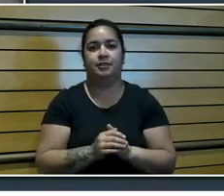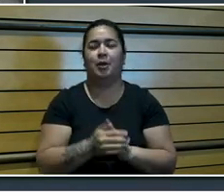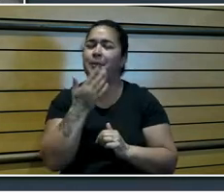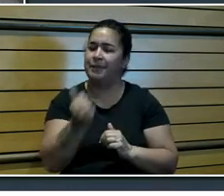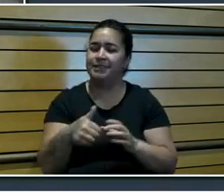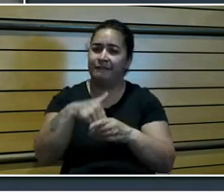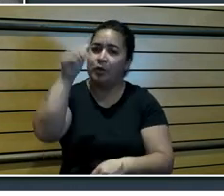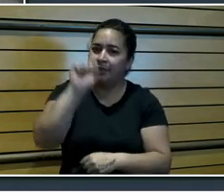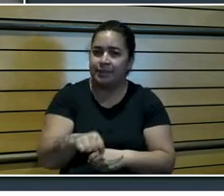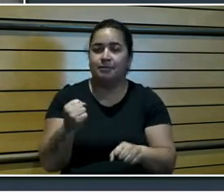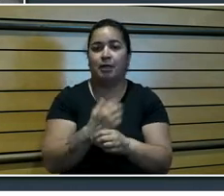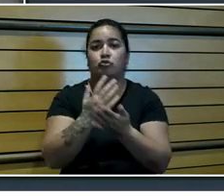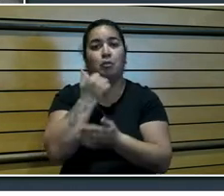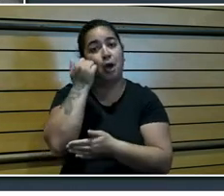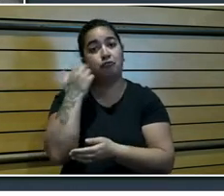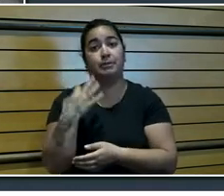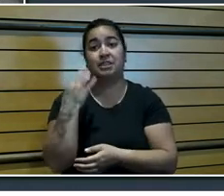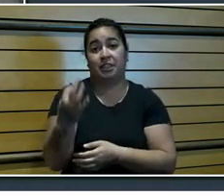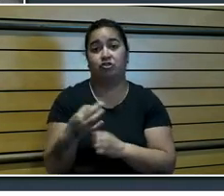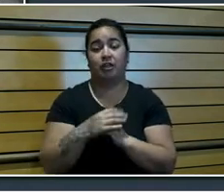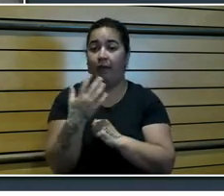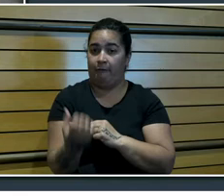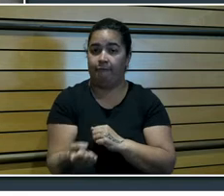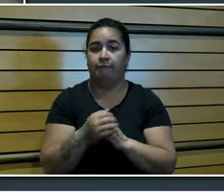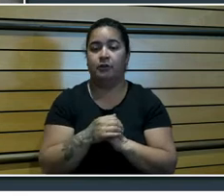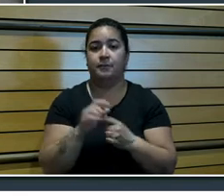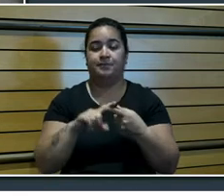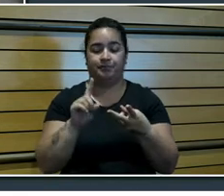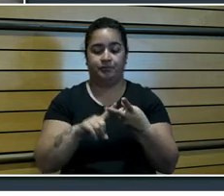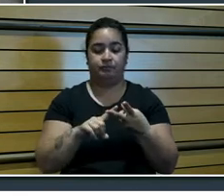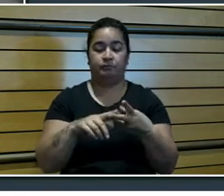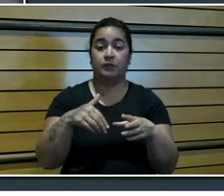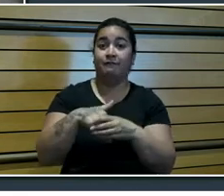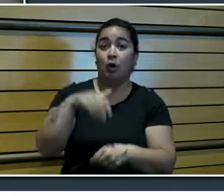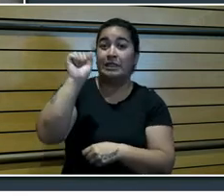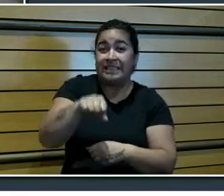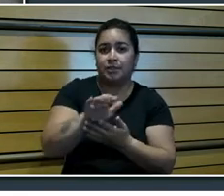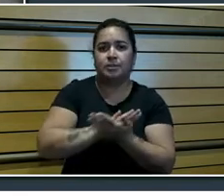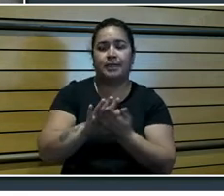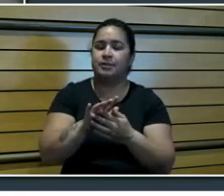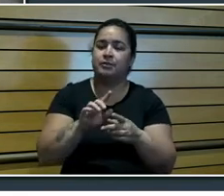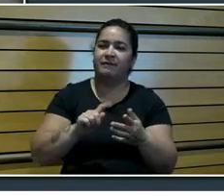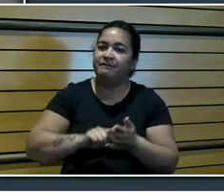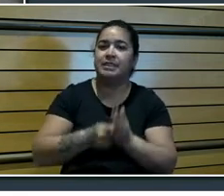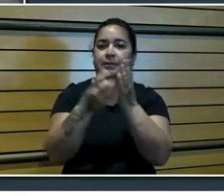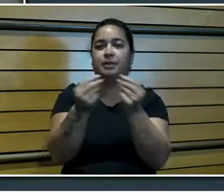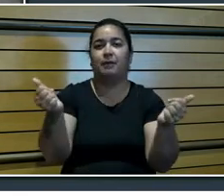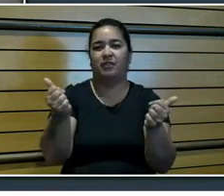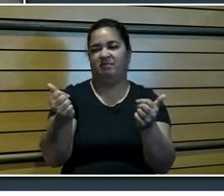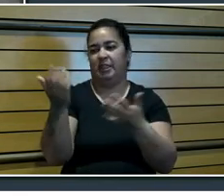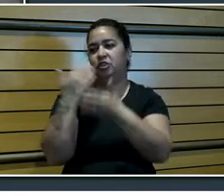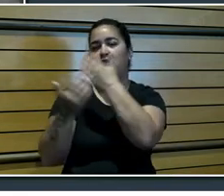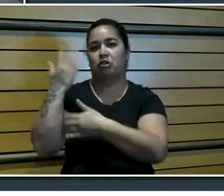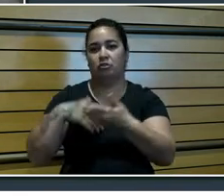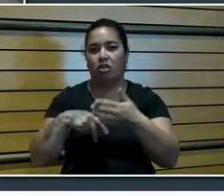guaranteed Māori representation. Please vote yes to correcting some of those historical injustices. Please vote yes for upholding